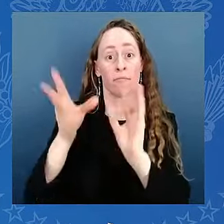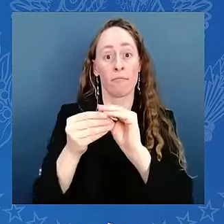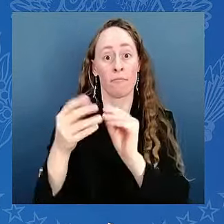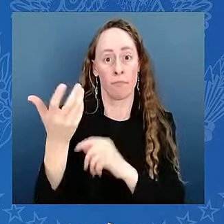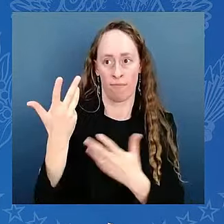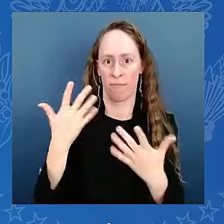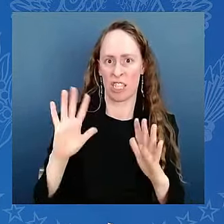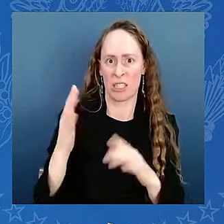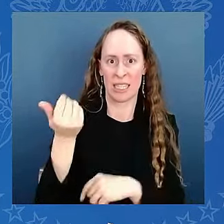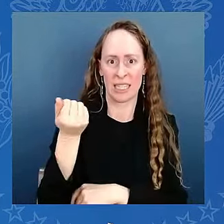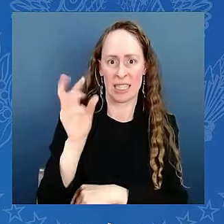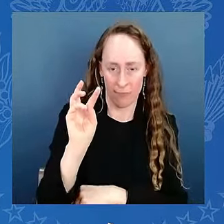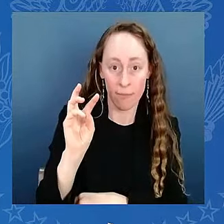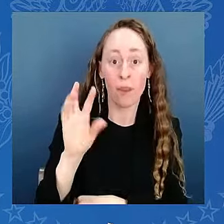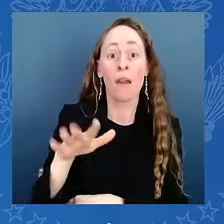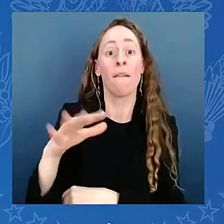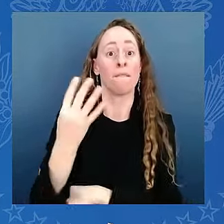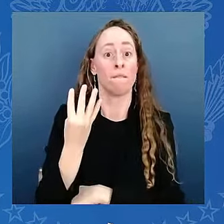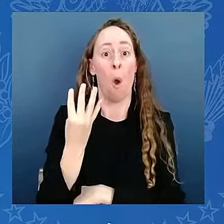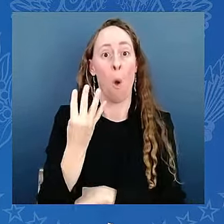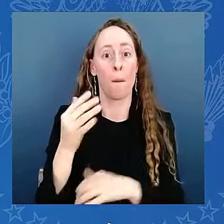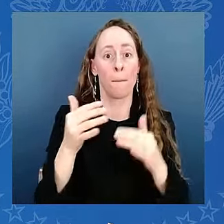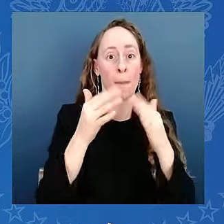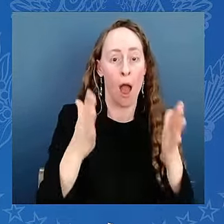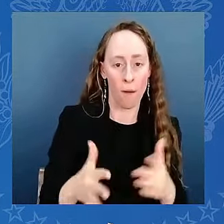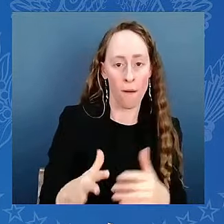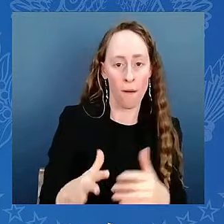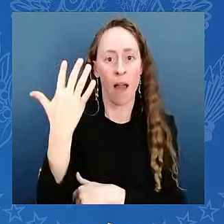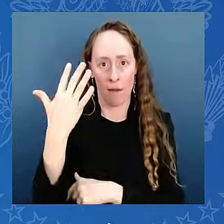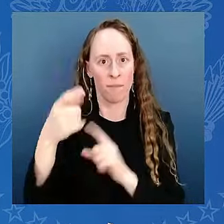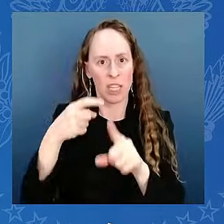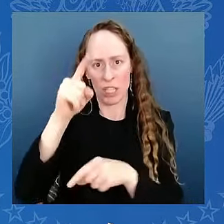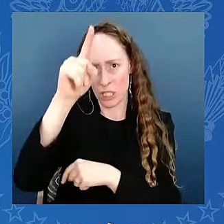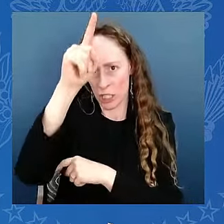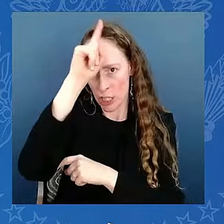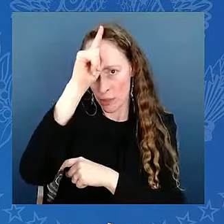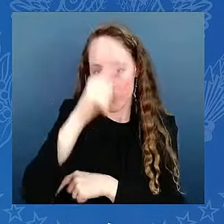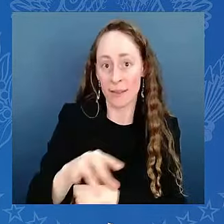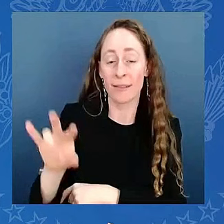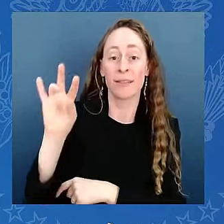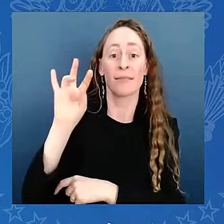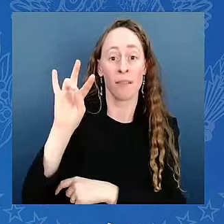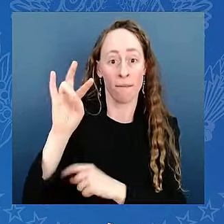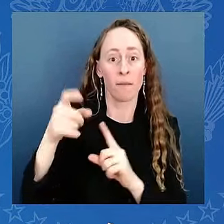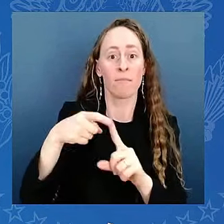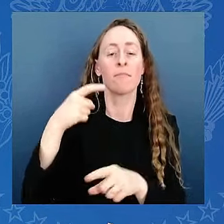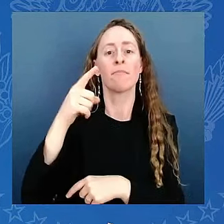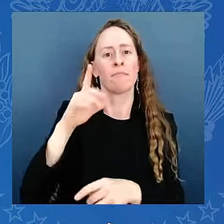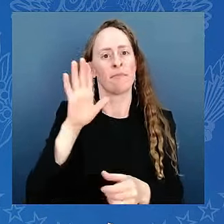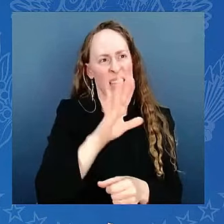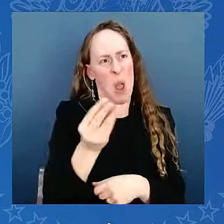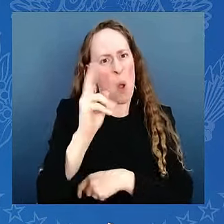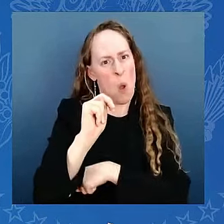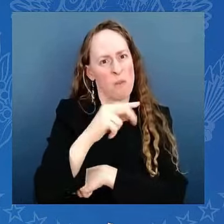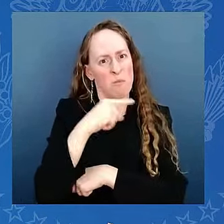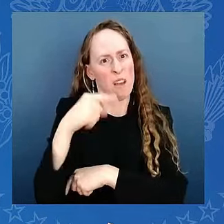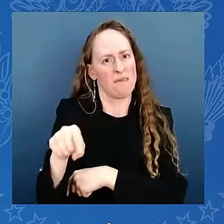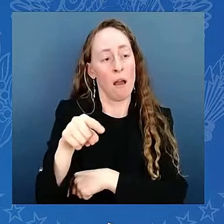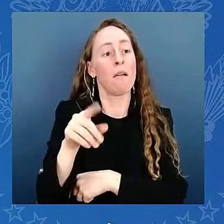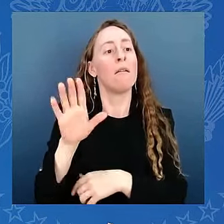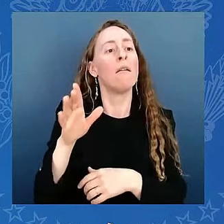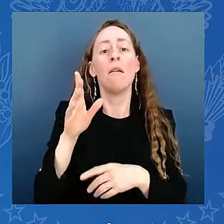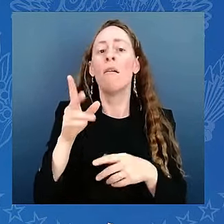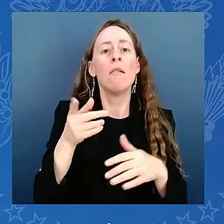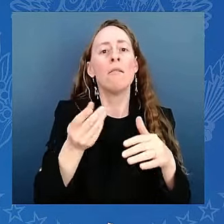Germans, 7 Russian citizens who are political prisoners in their own country. One of those Russians runs a human